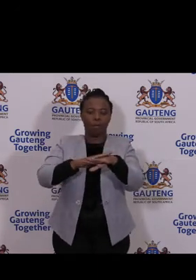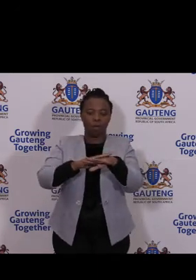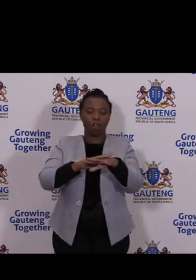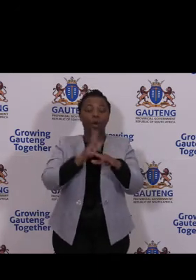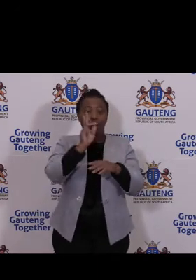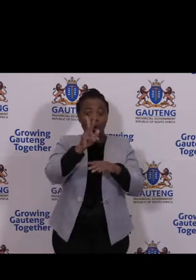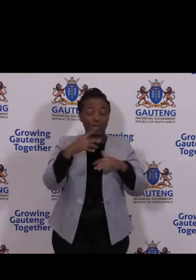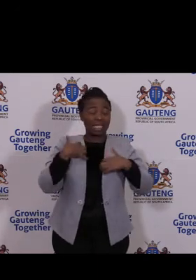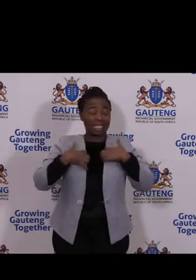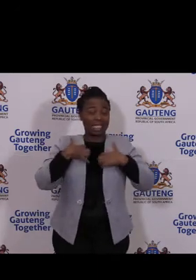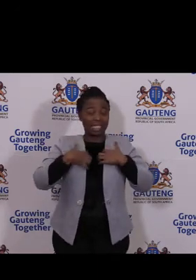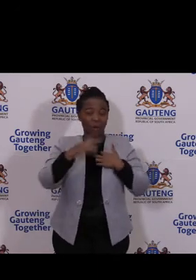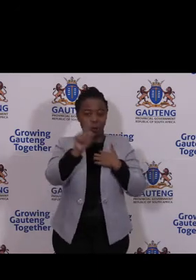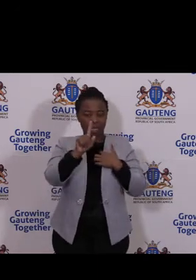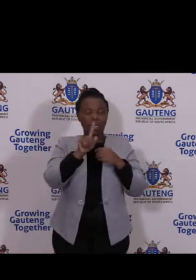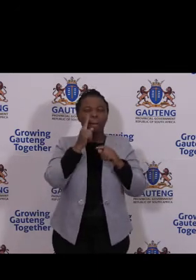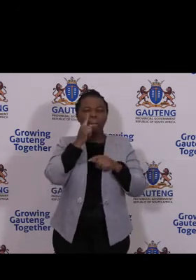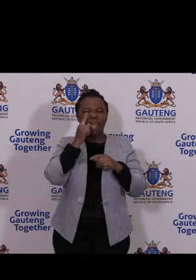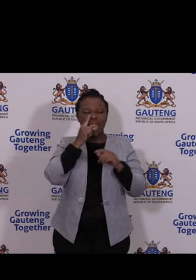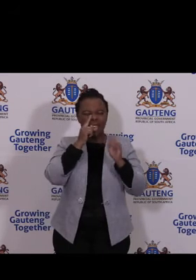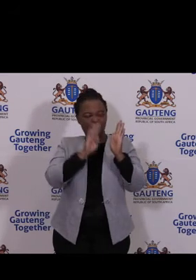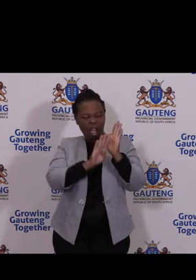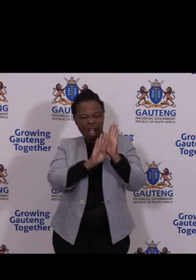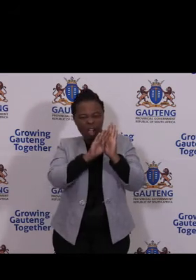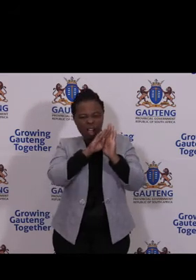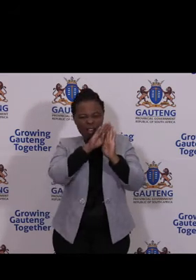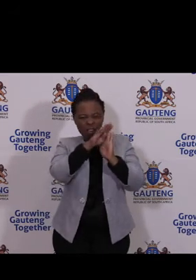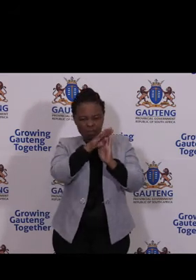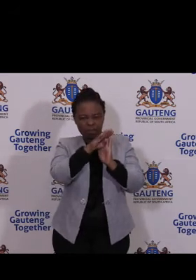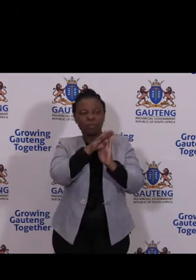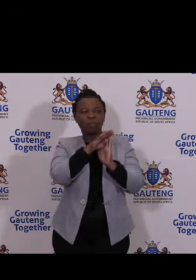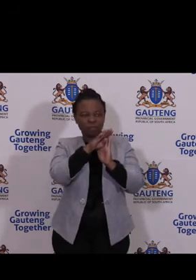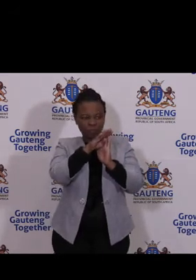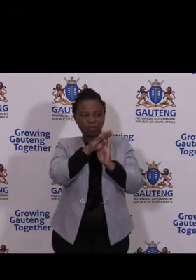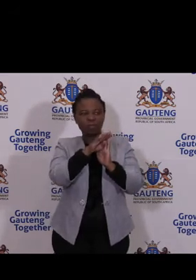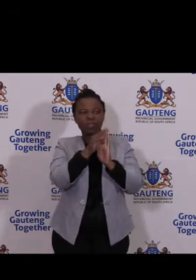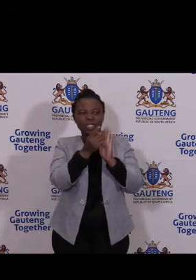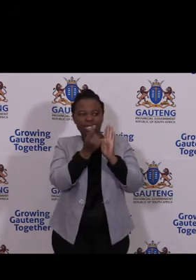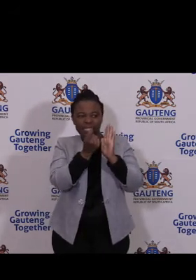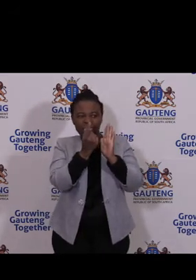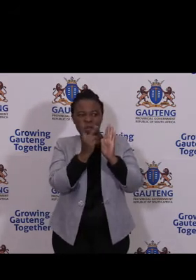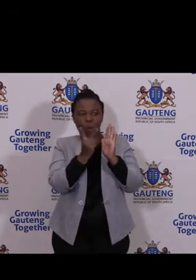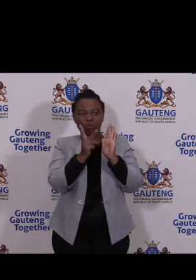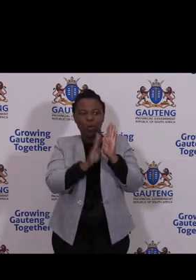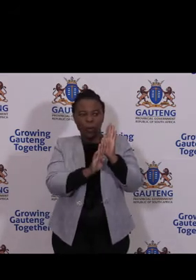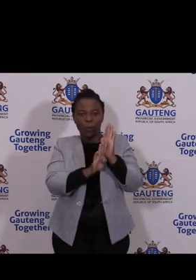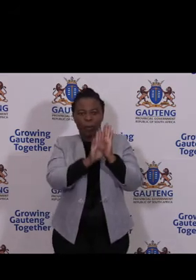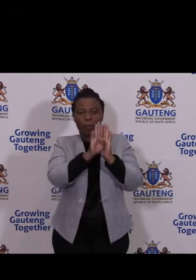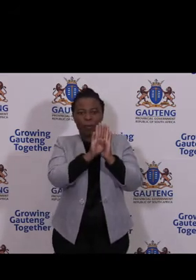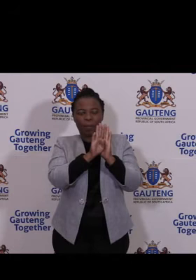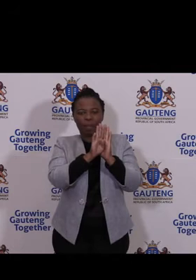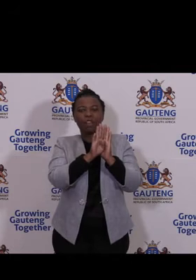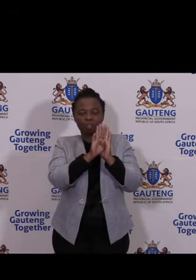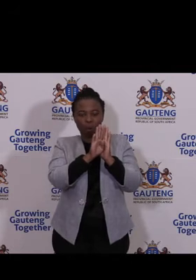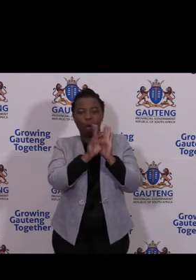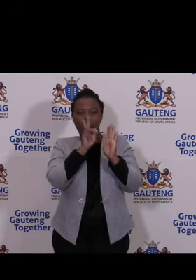excites us with the pink curve is that it's starting to plateau a bit, and we are going to watch